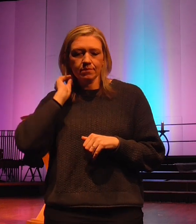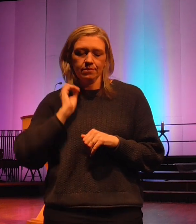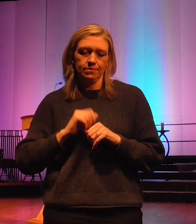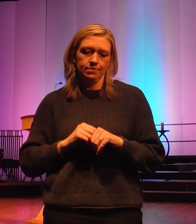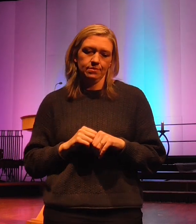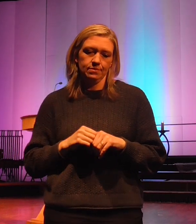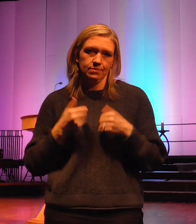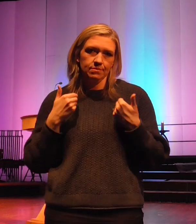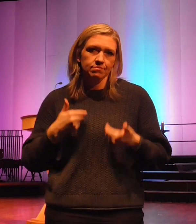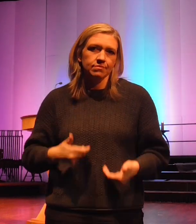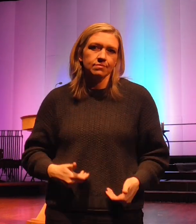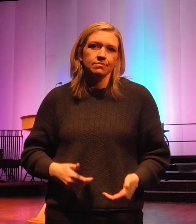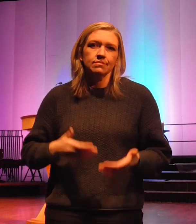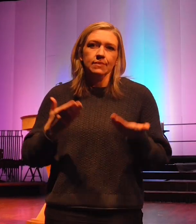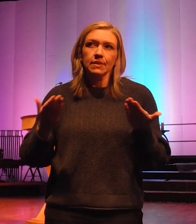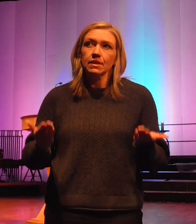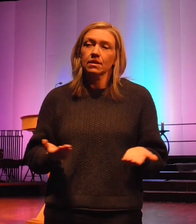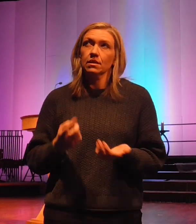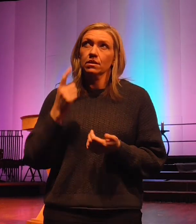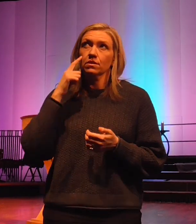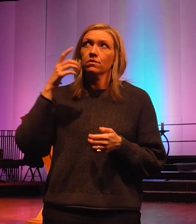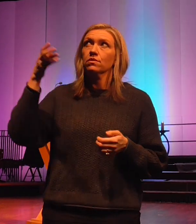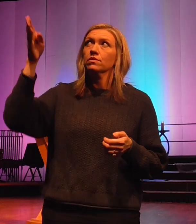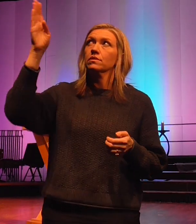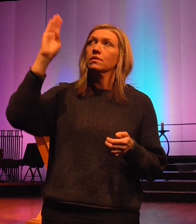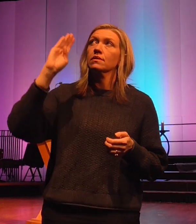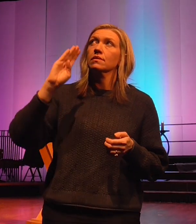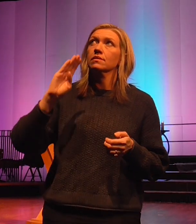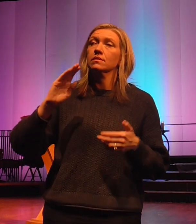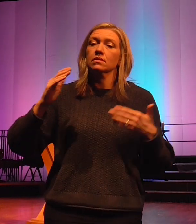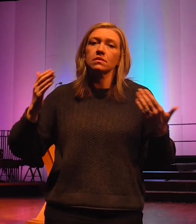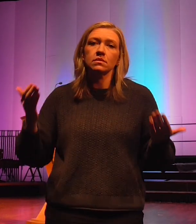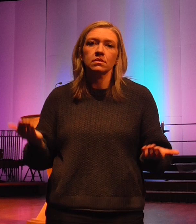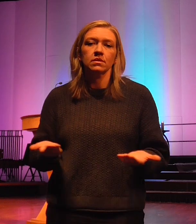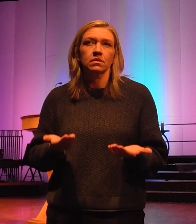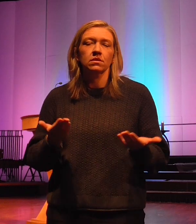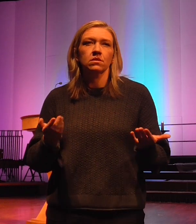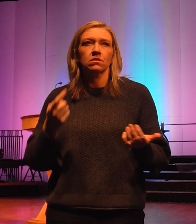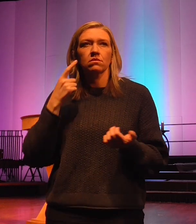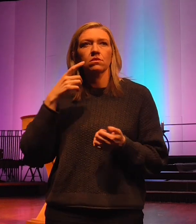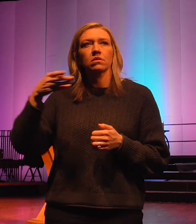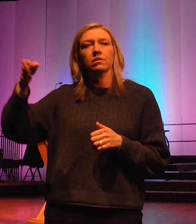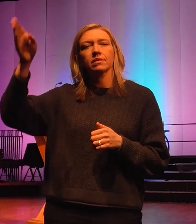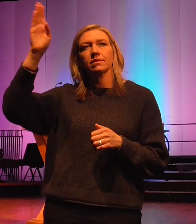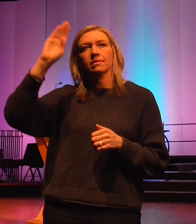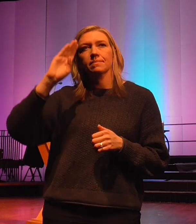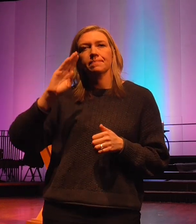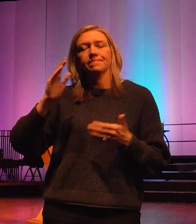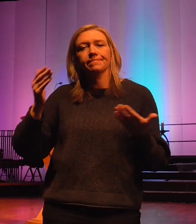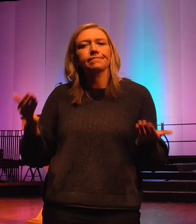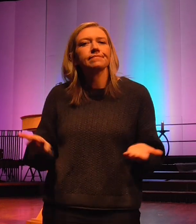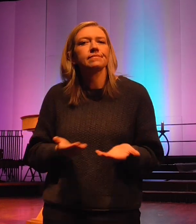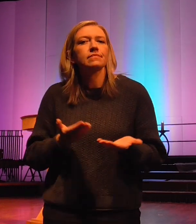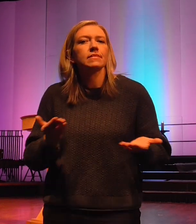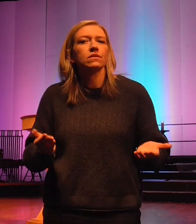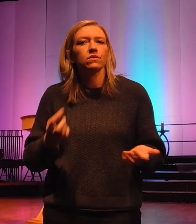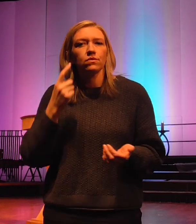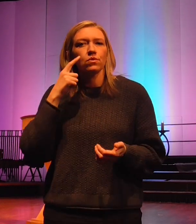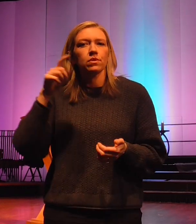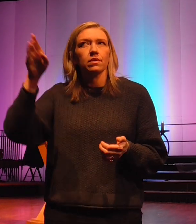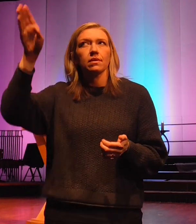I am here for God, here for God, here for God, oh, here for